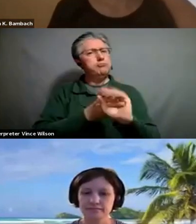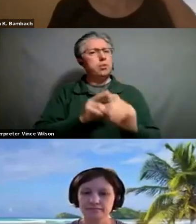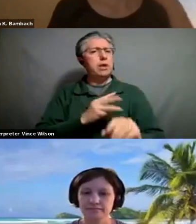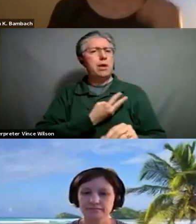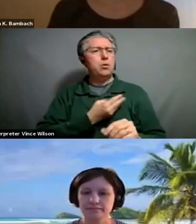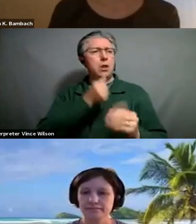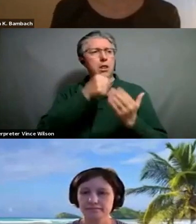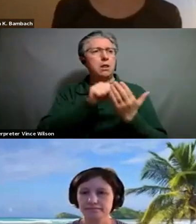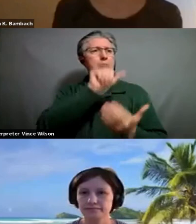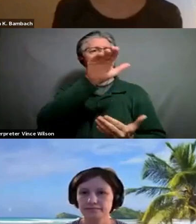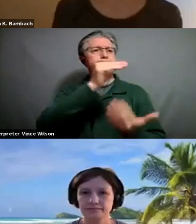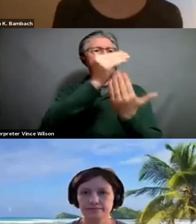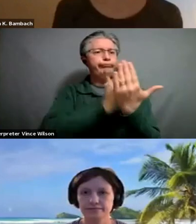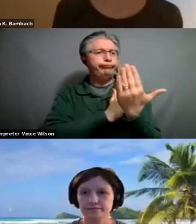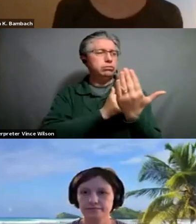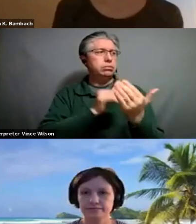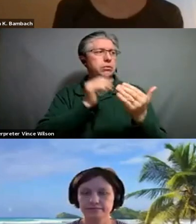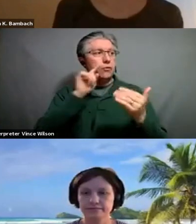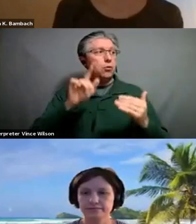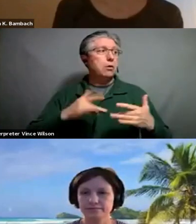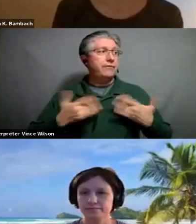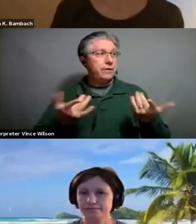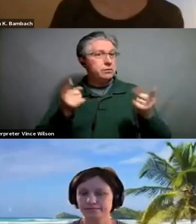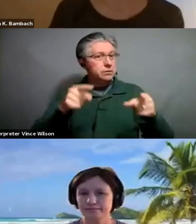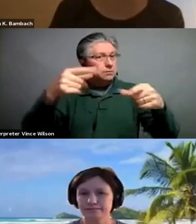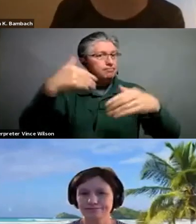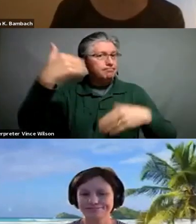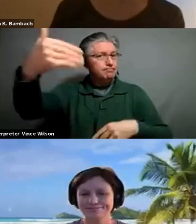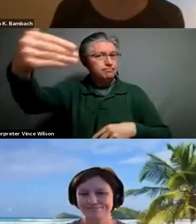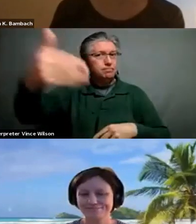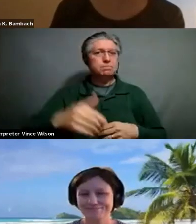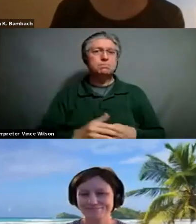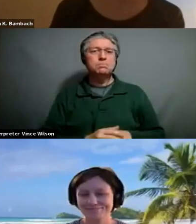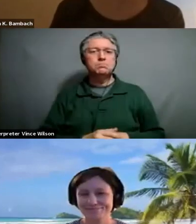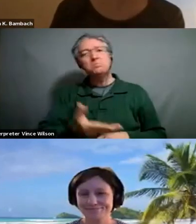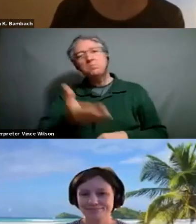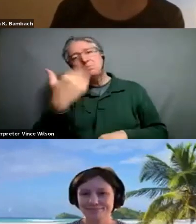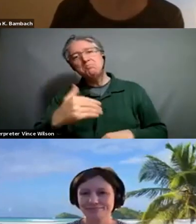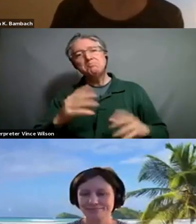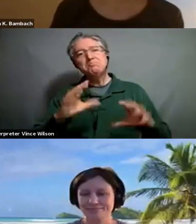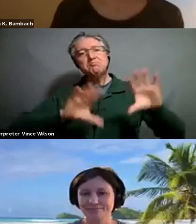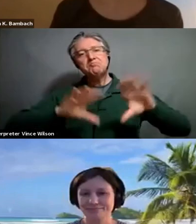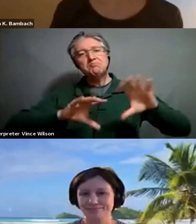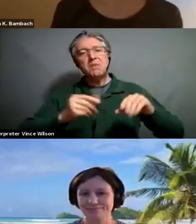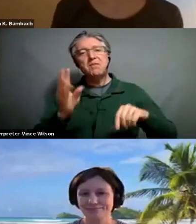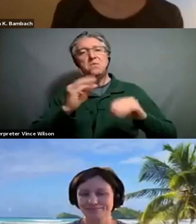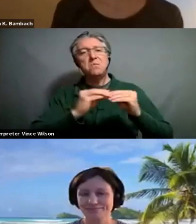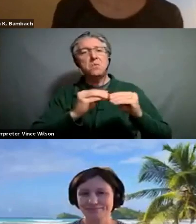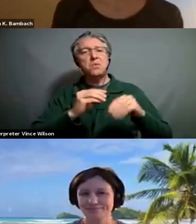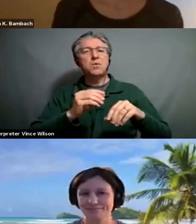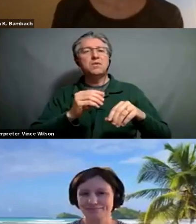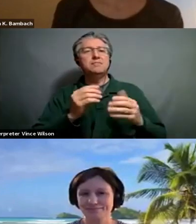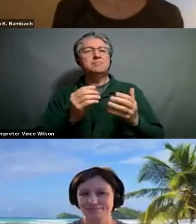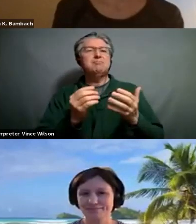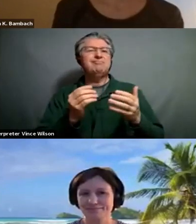about other events that we have going on, and just pop in and chat and come and hang out with us a few more times before the end